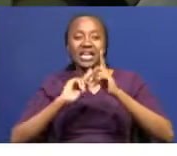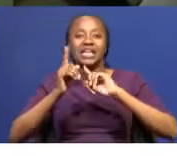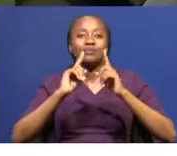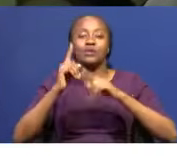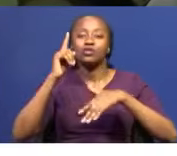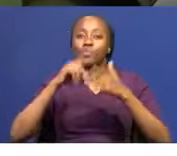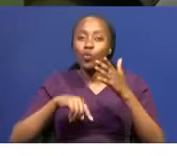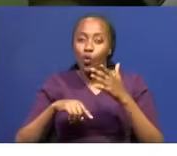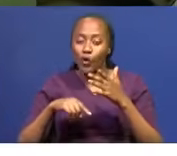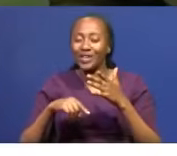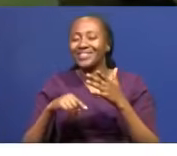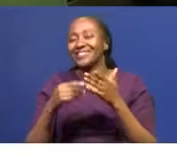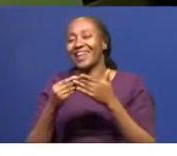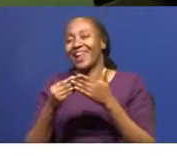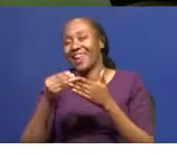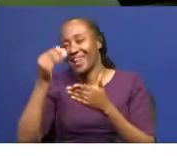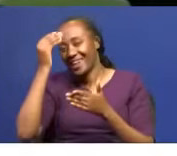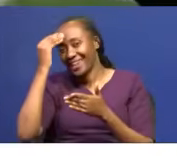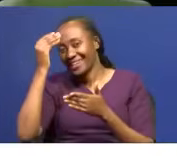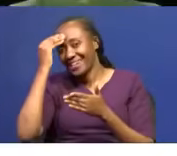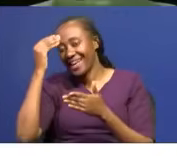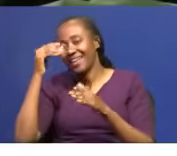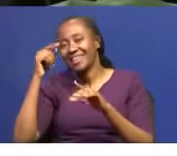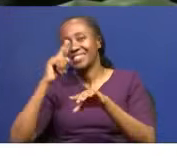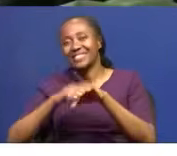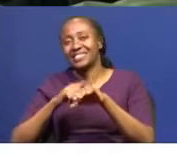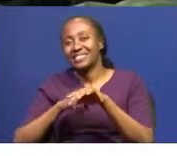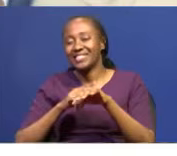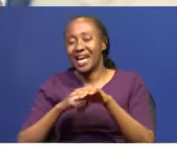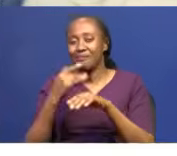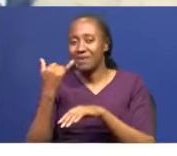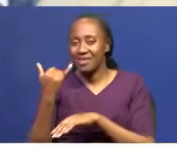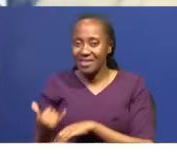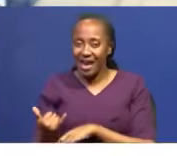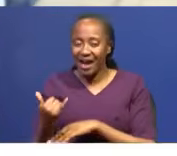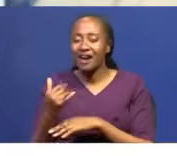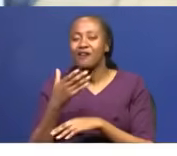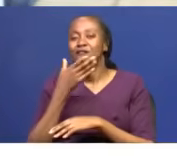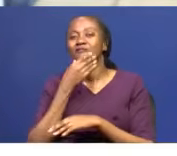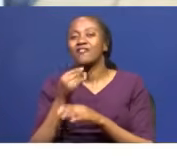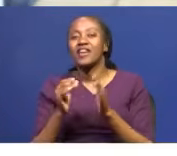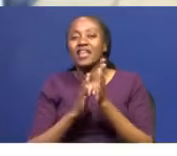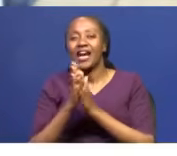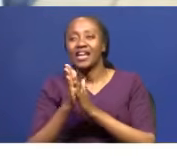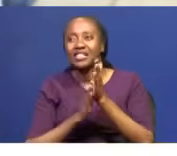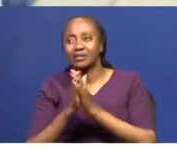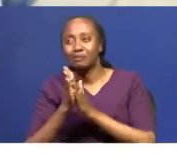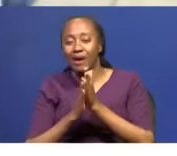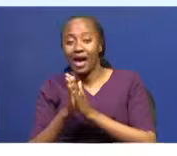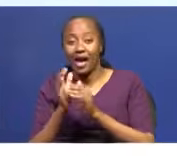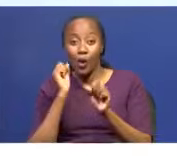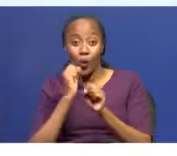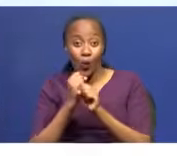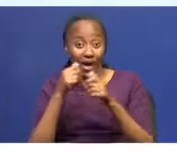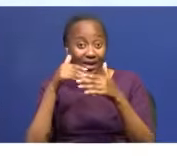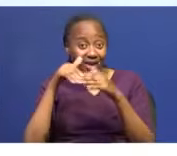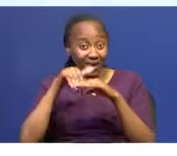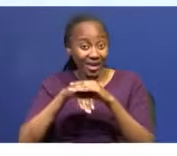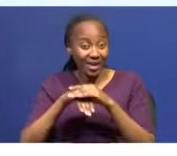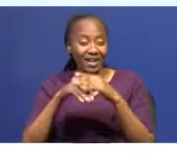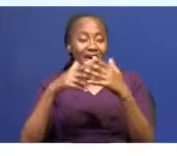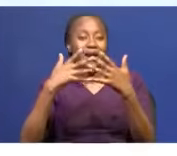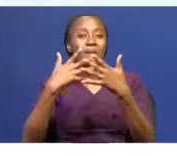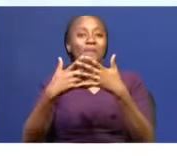hard lessons of his childhood and humble beginnings, being raised by an inspiring father who first worked in prison service and later